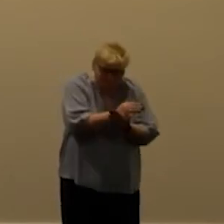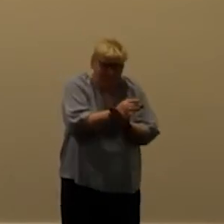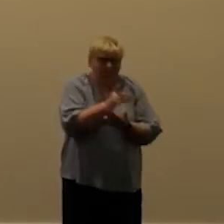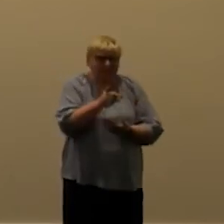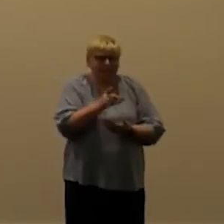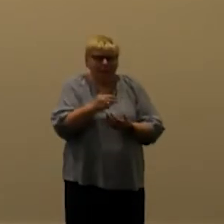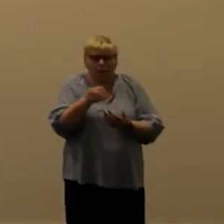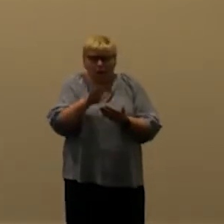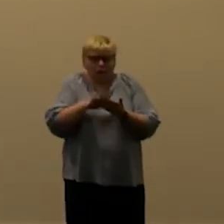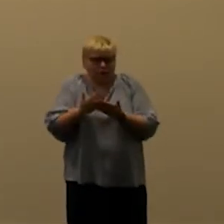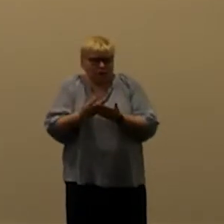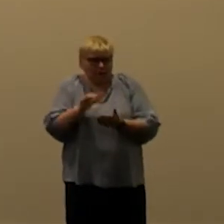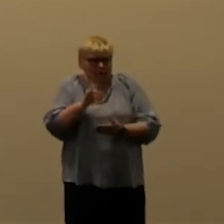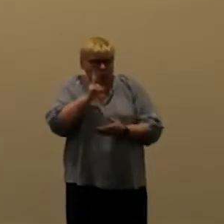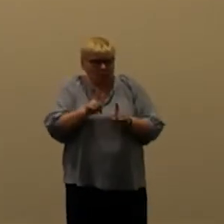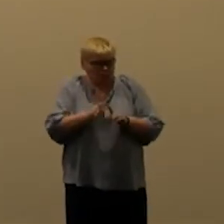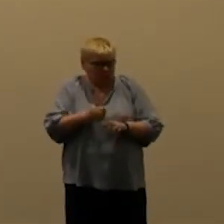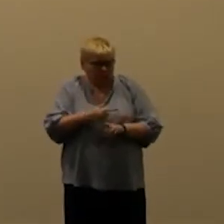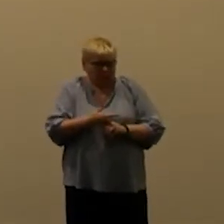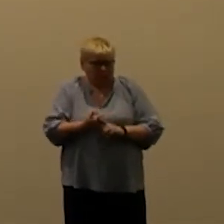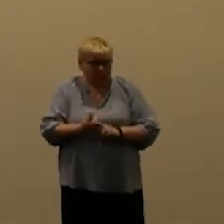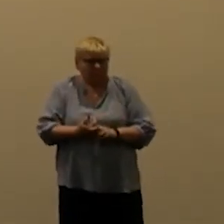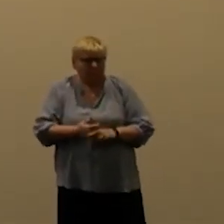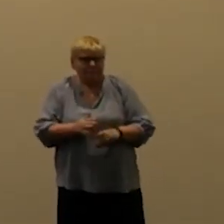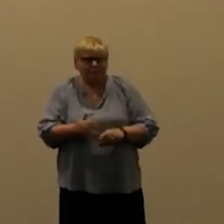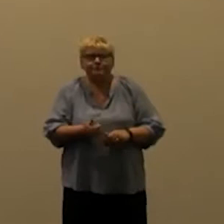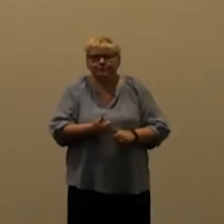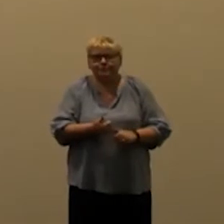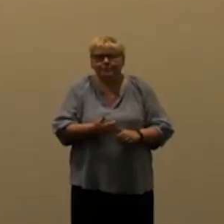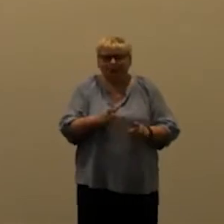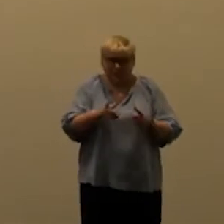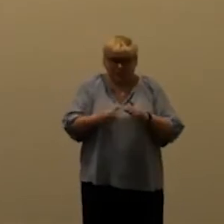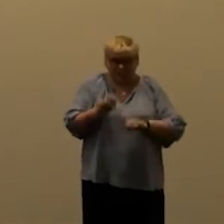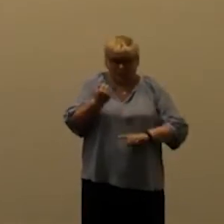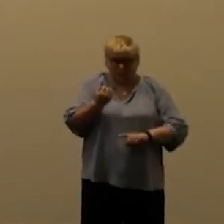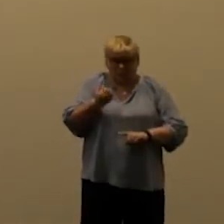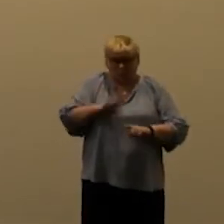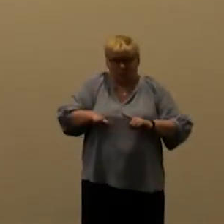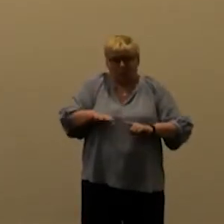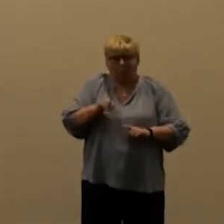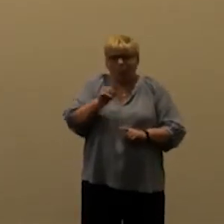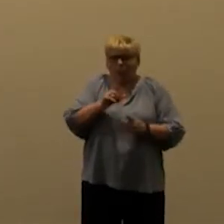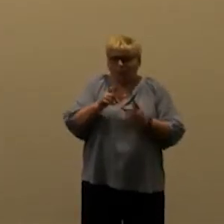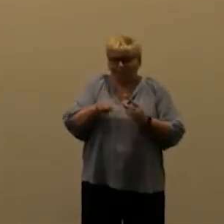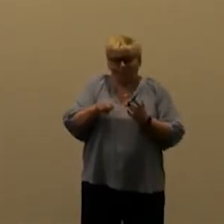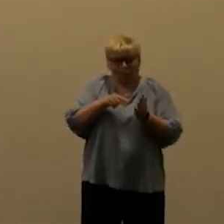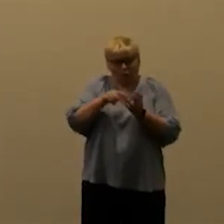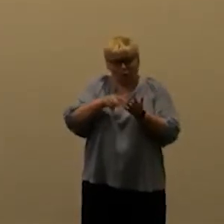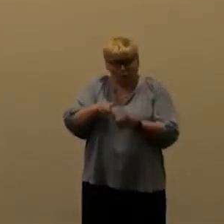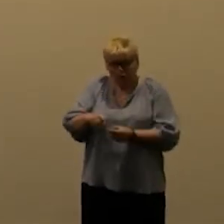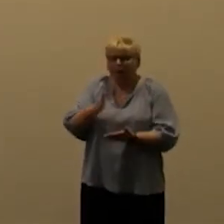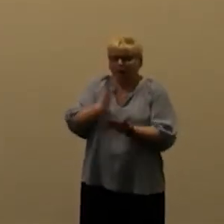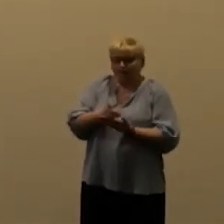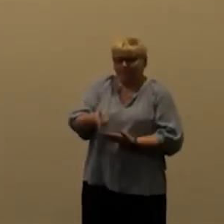familiar with JSON, that's what it looks like. The key there is that we're defining it up front, and we're letting the tool kind of apply that